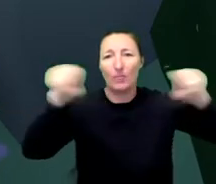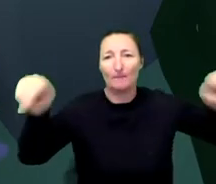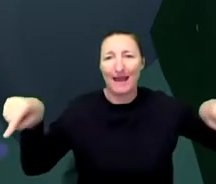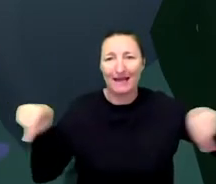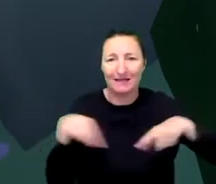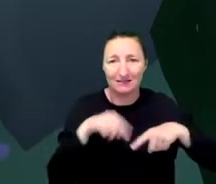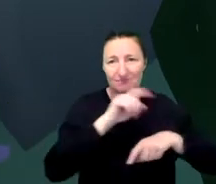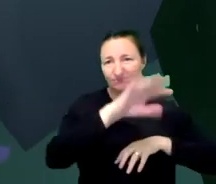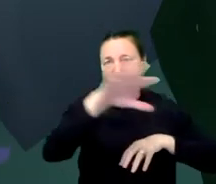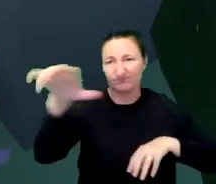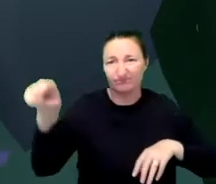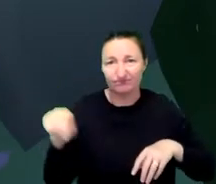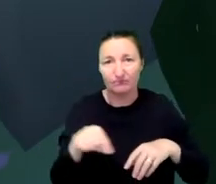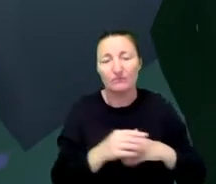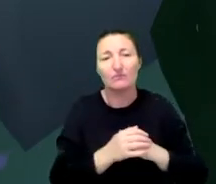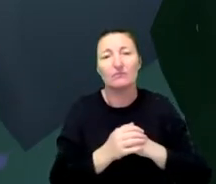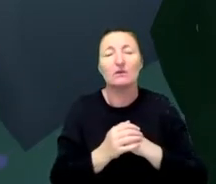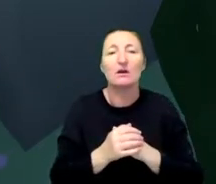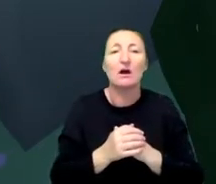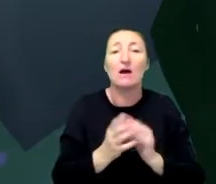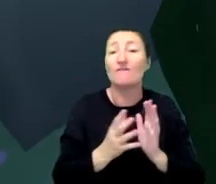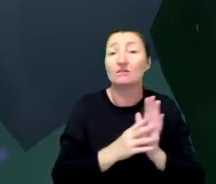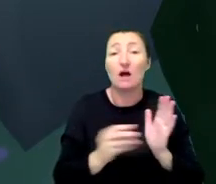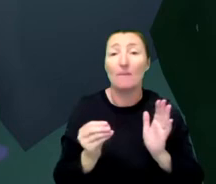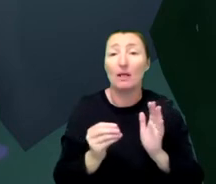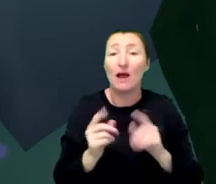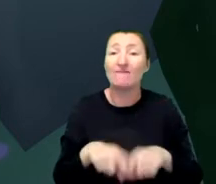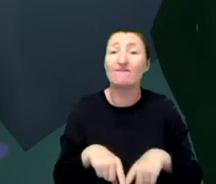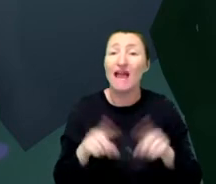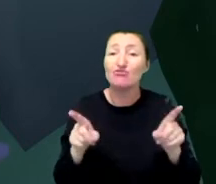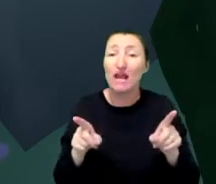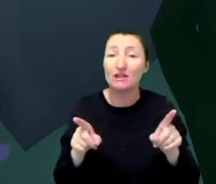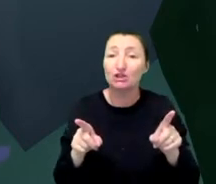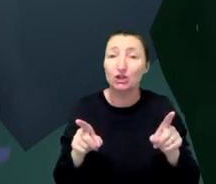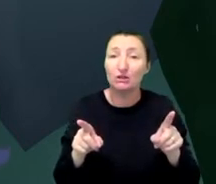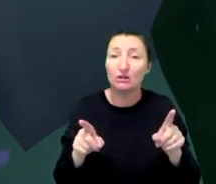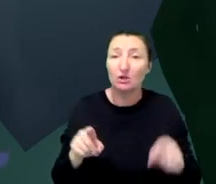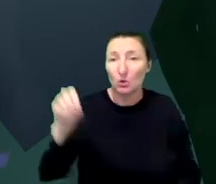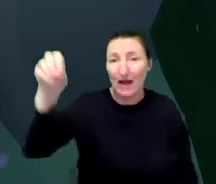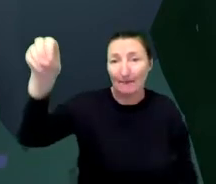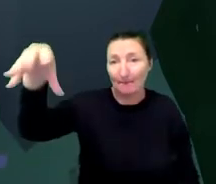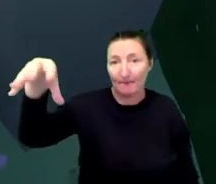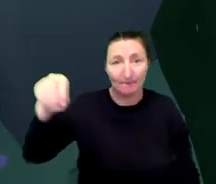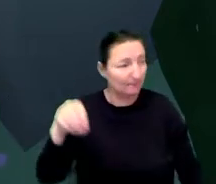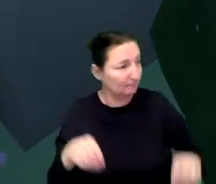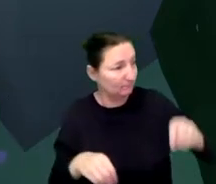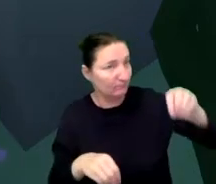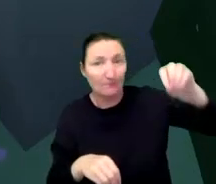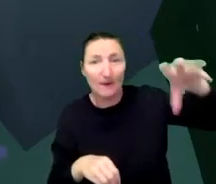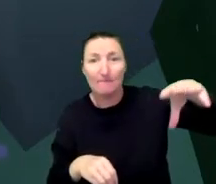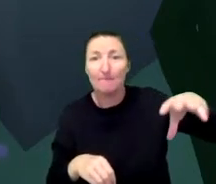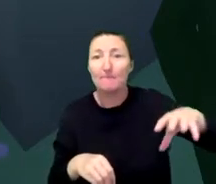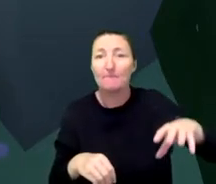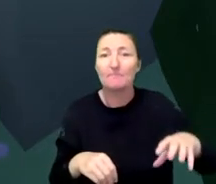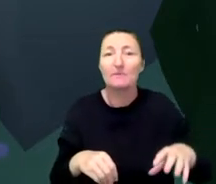do things like, you could drop in a few variations and it'll spread them around, or you can have like fall off from the center, so they